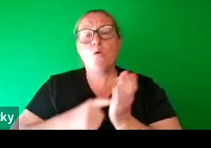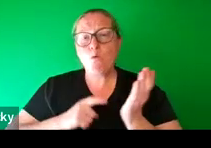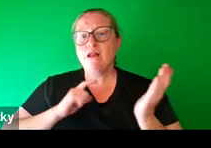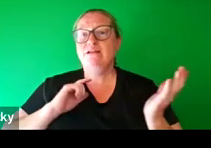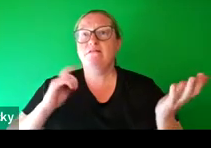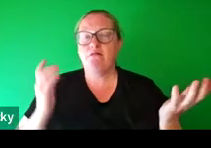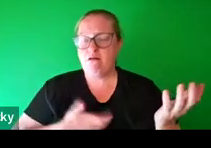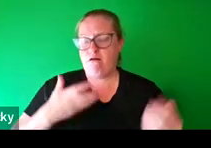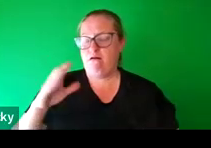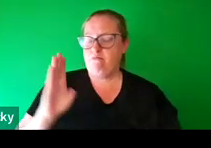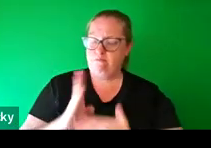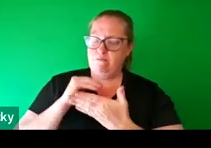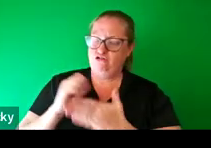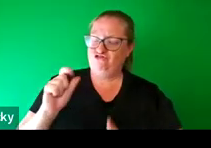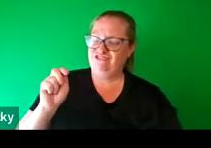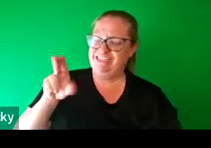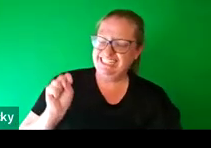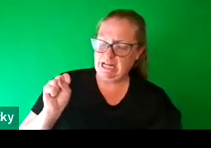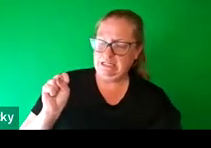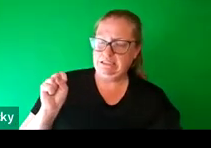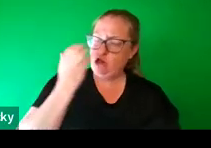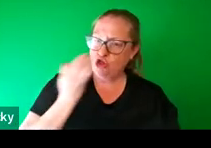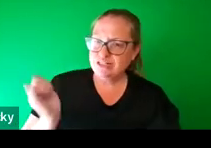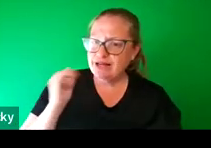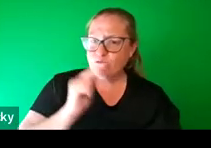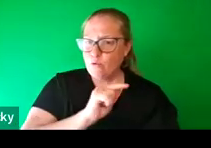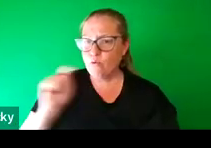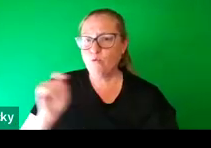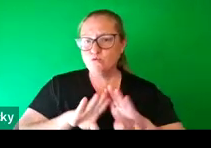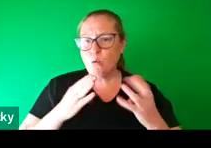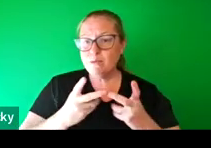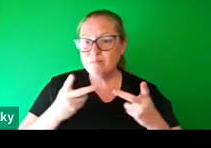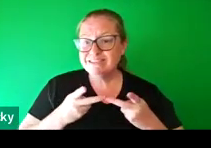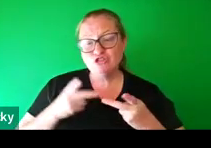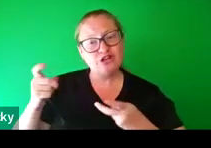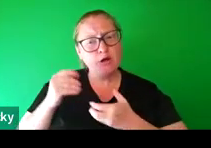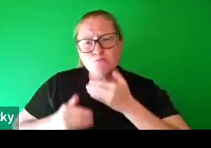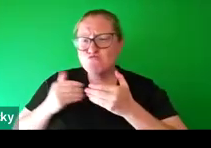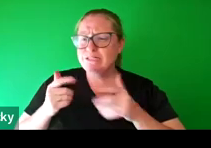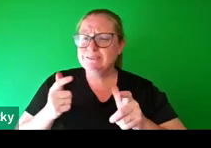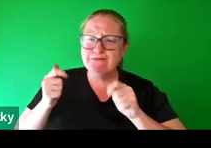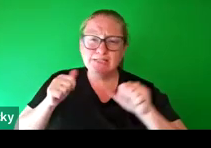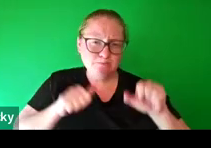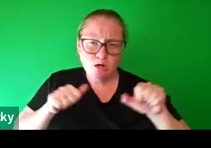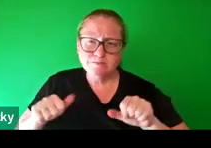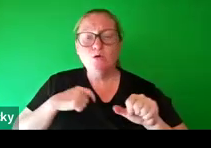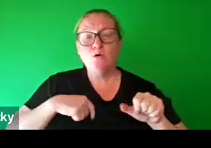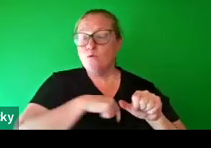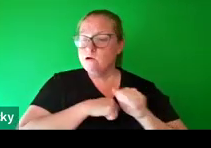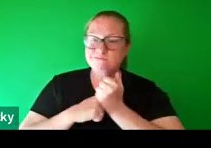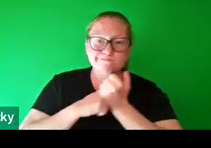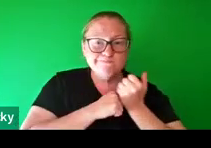is of those open positions. So they're progressing, I think, as fast as they possibly can. We are with